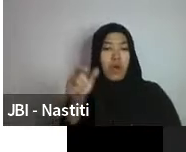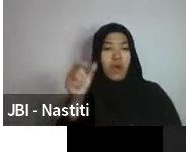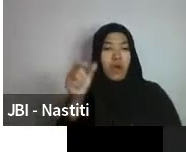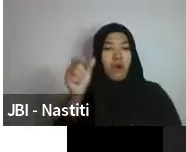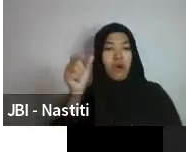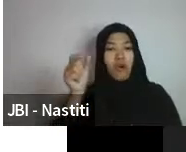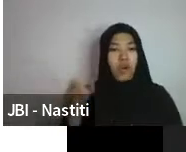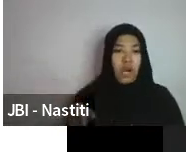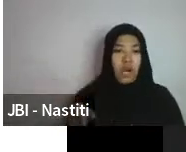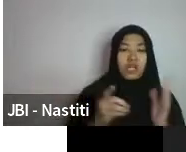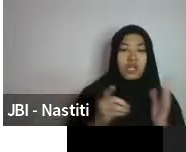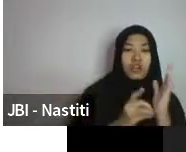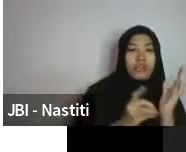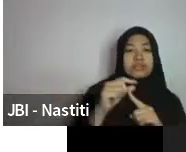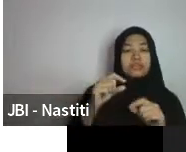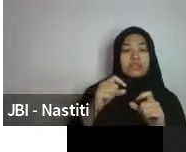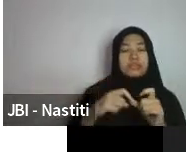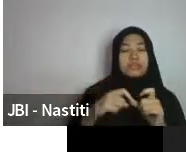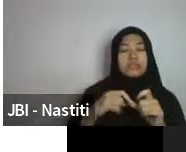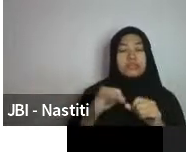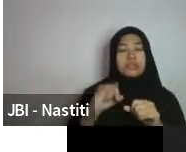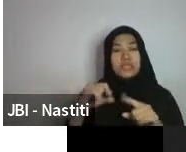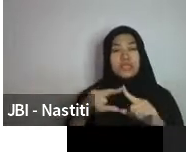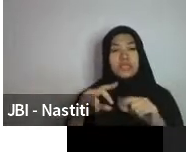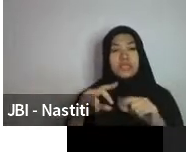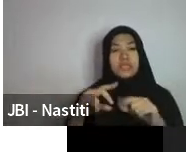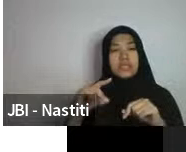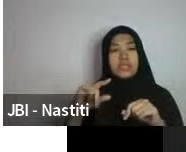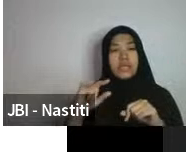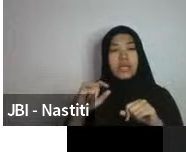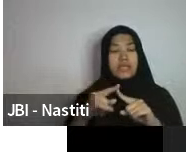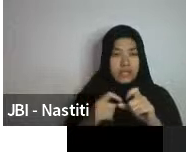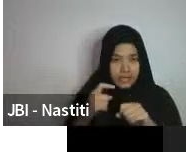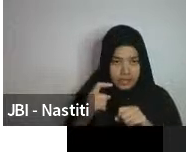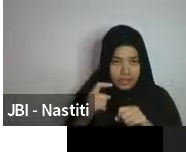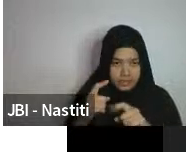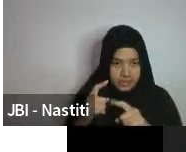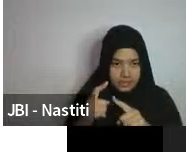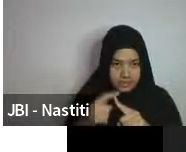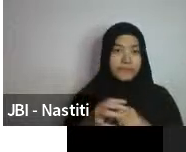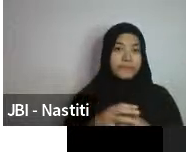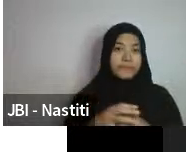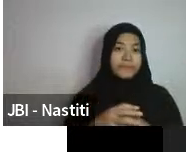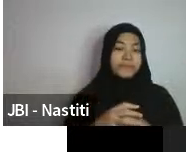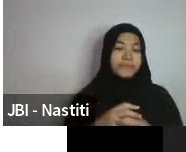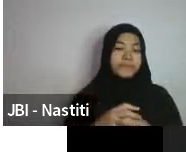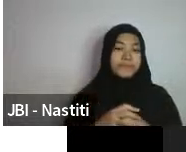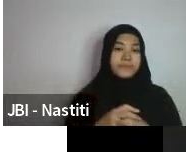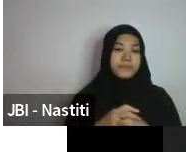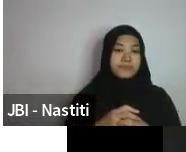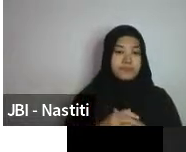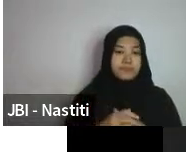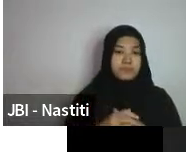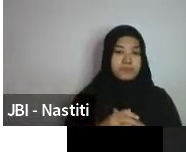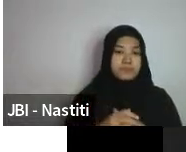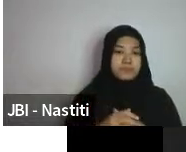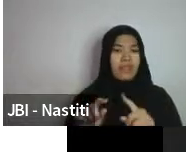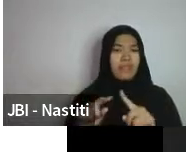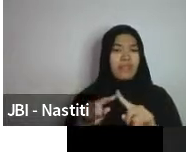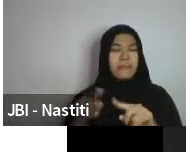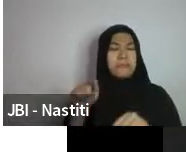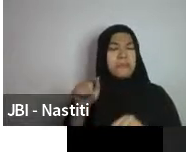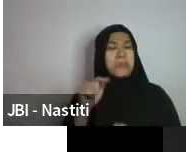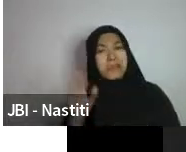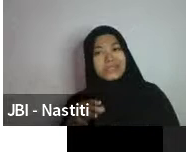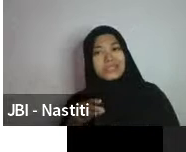There were, of course, in the 50s, chlorpromazine or thorazine was available, but it was very expensive and it was only